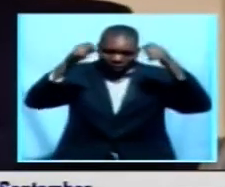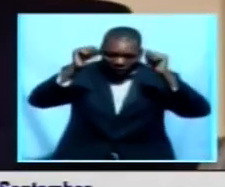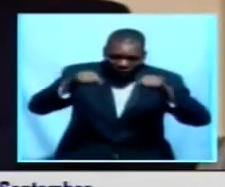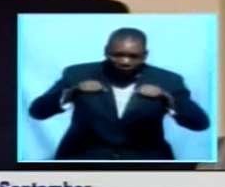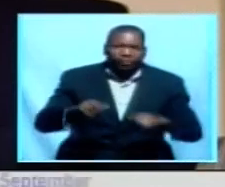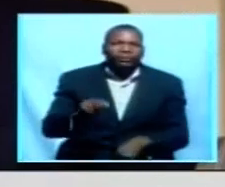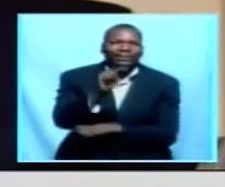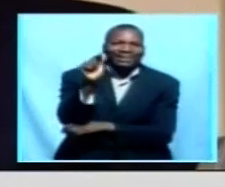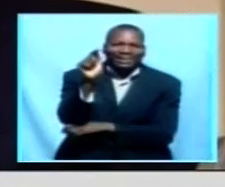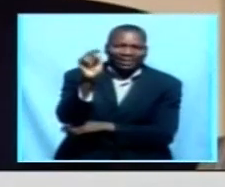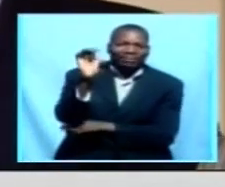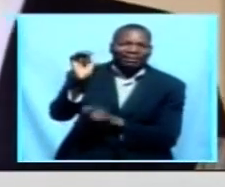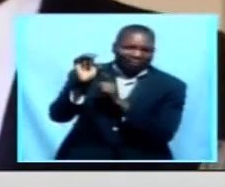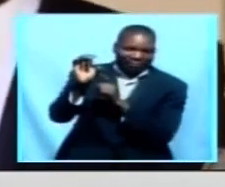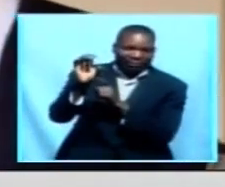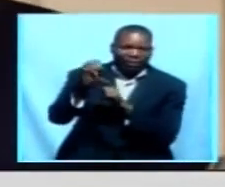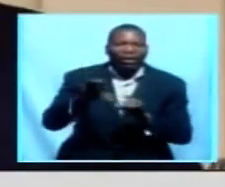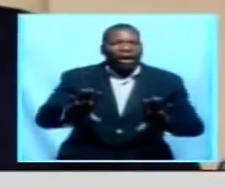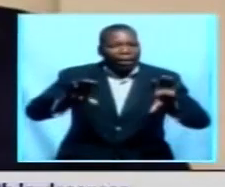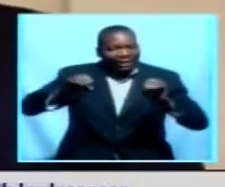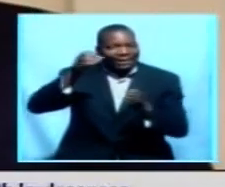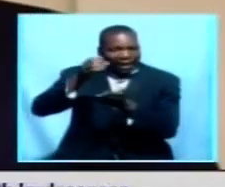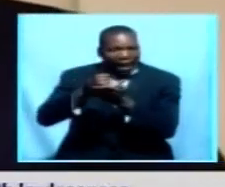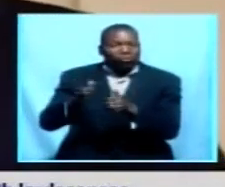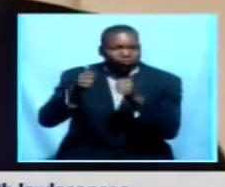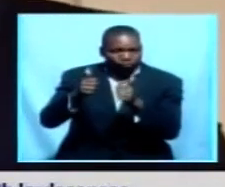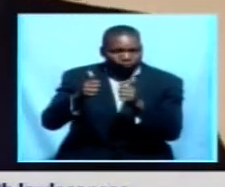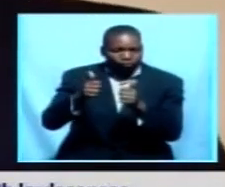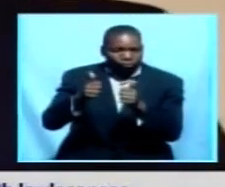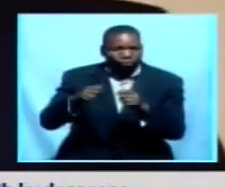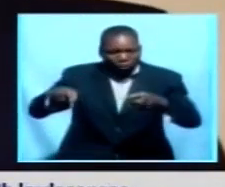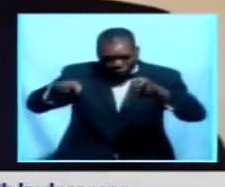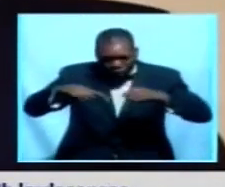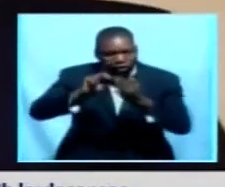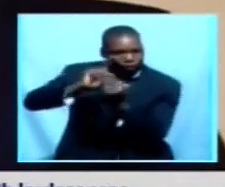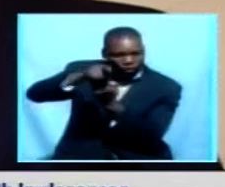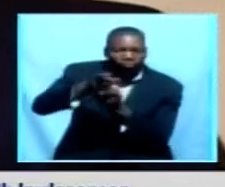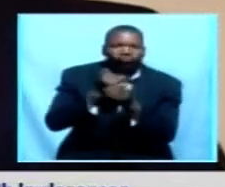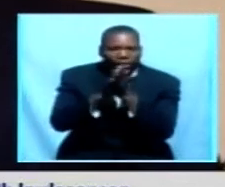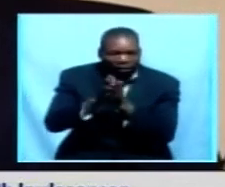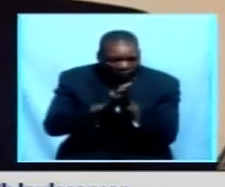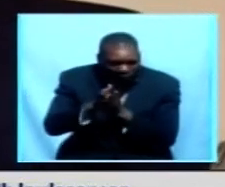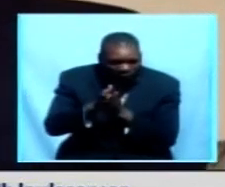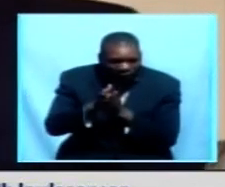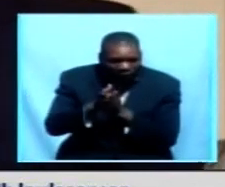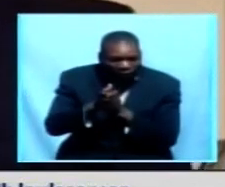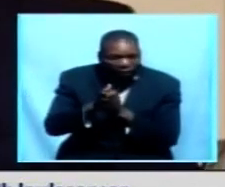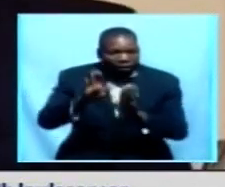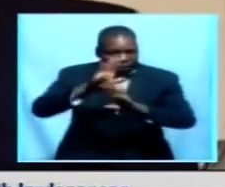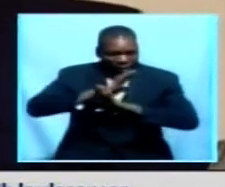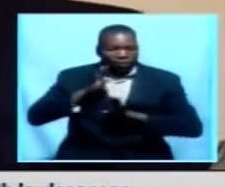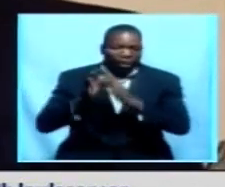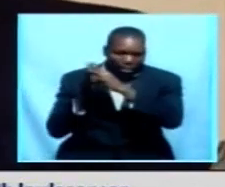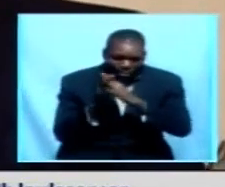Barclays Cup resonates well with our desire for local content. The millions of Zambians that access the ZNBC TV and radio